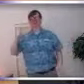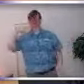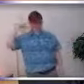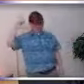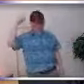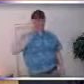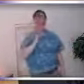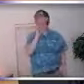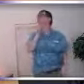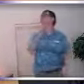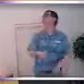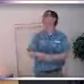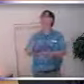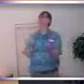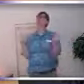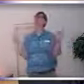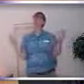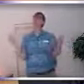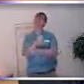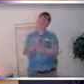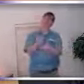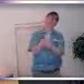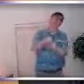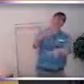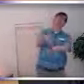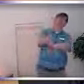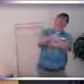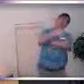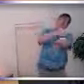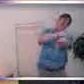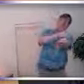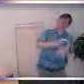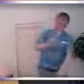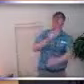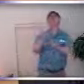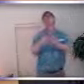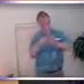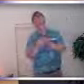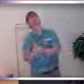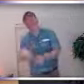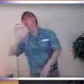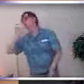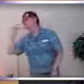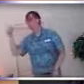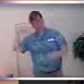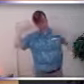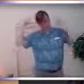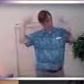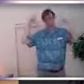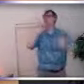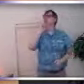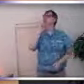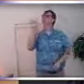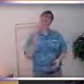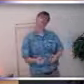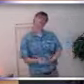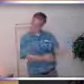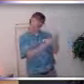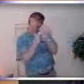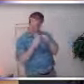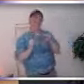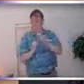and all of that stuff that creates a pattern. And so there's no wonder that these things keep popping